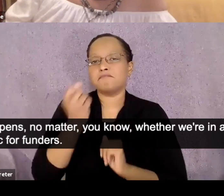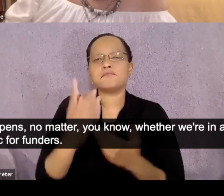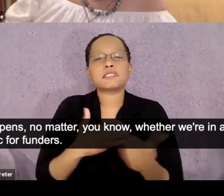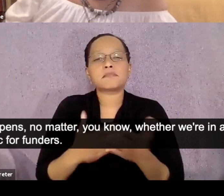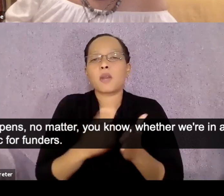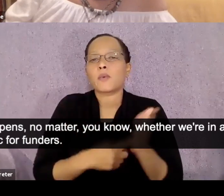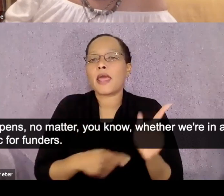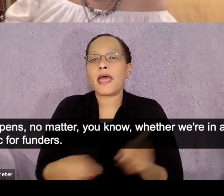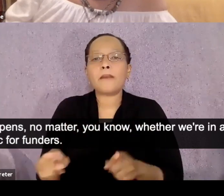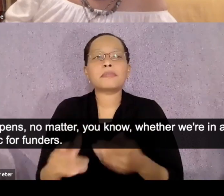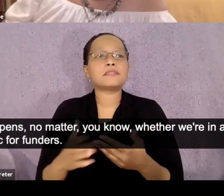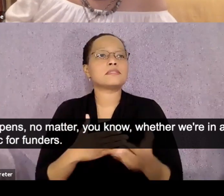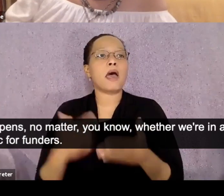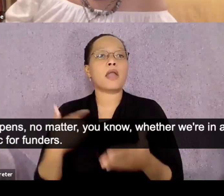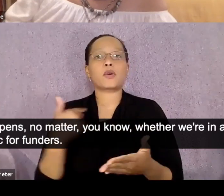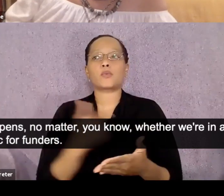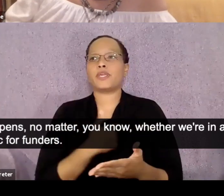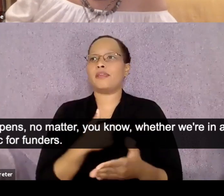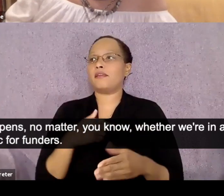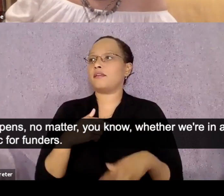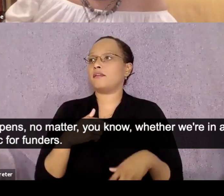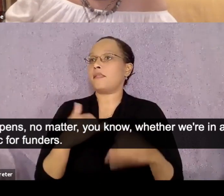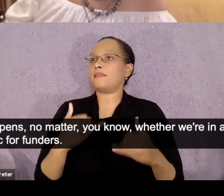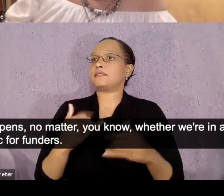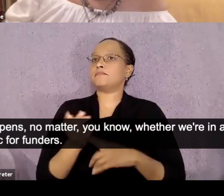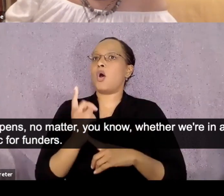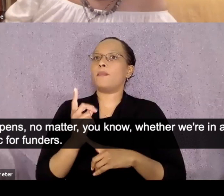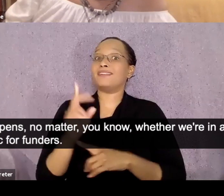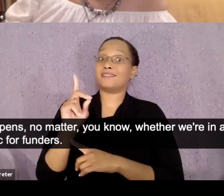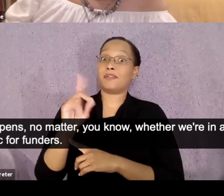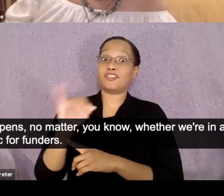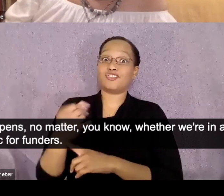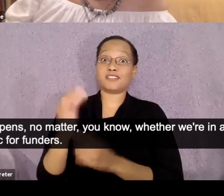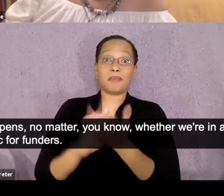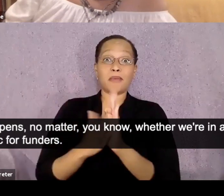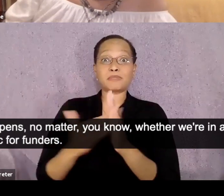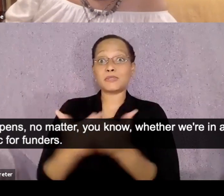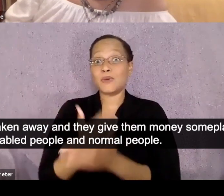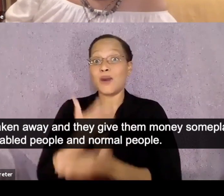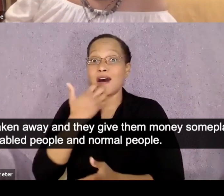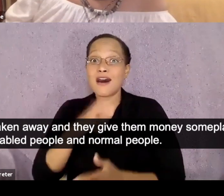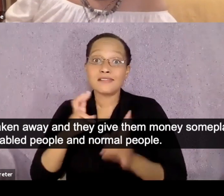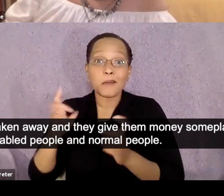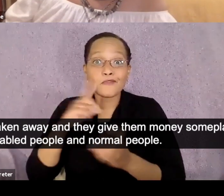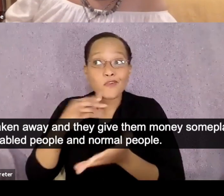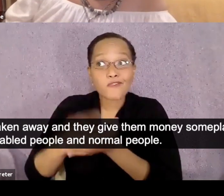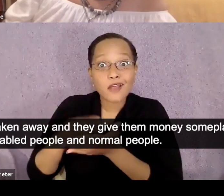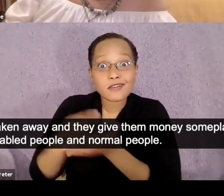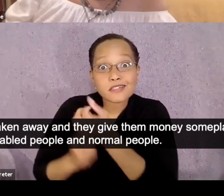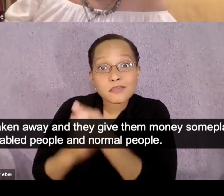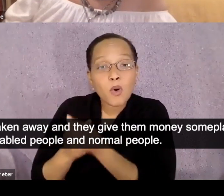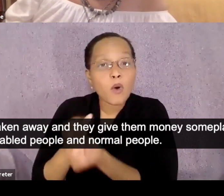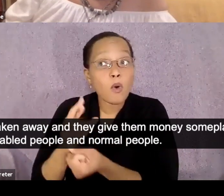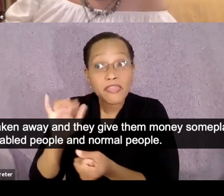matter, you know, whether we're in a moment where disability justice becomes the new hot topic for funders, or whether that gets taken away